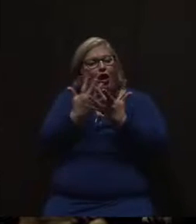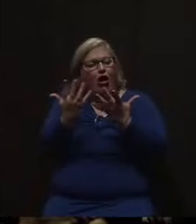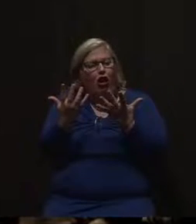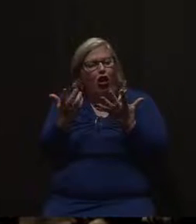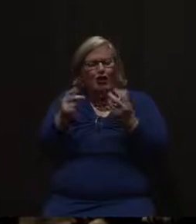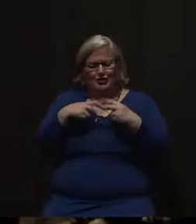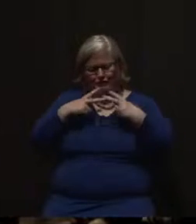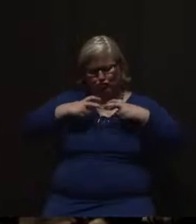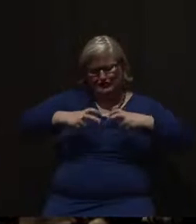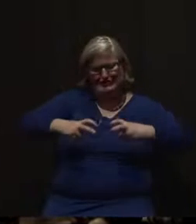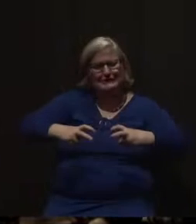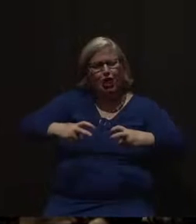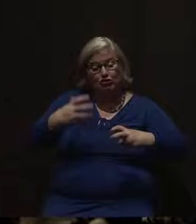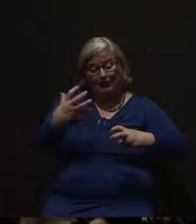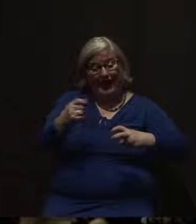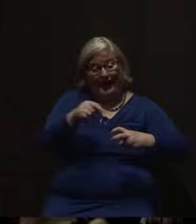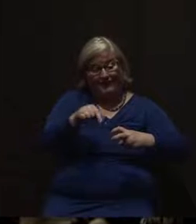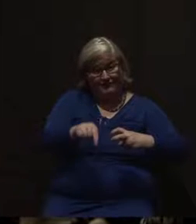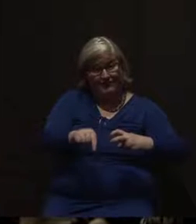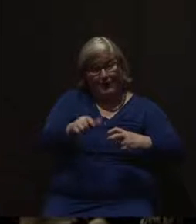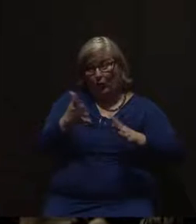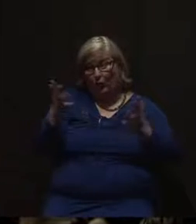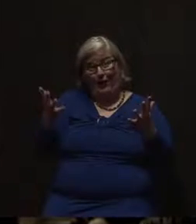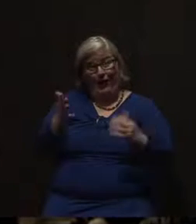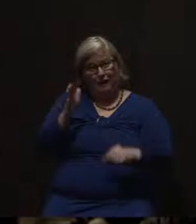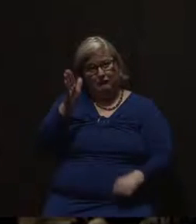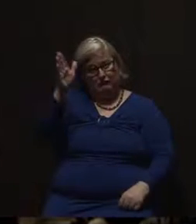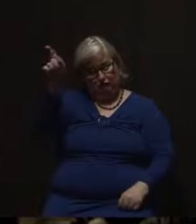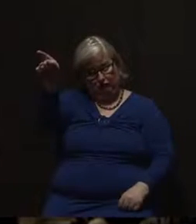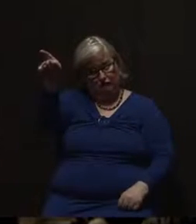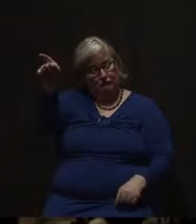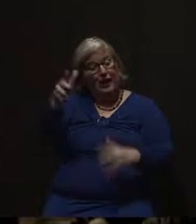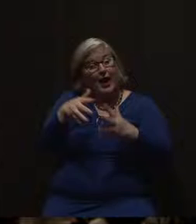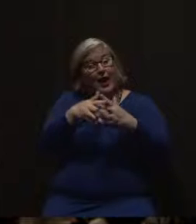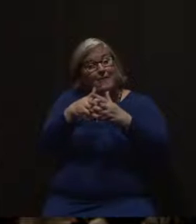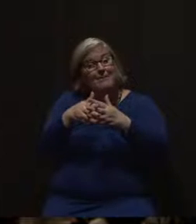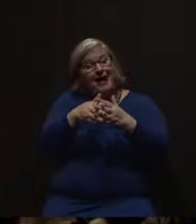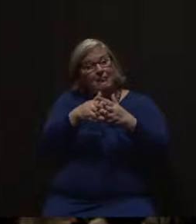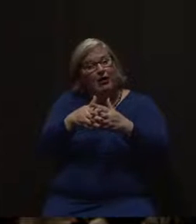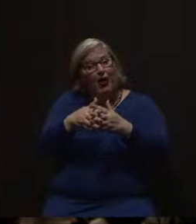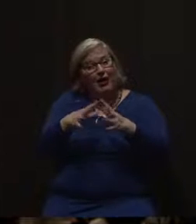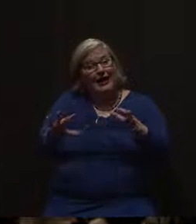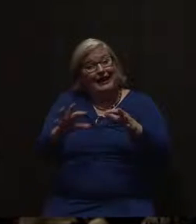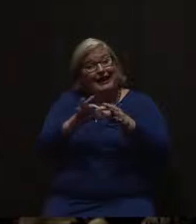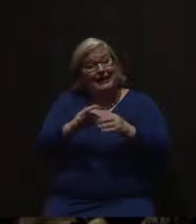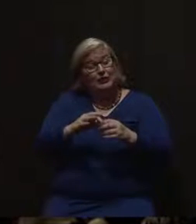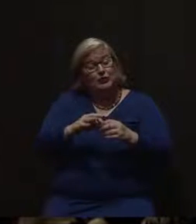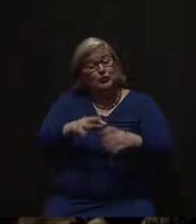loads of research, for example, in America when it's about abortion rights. So